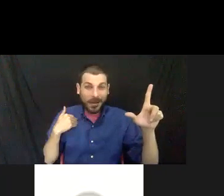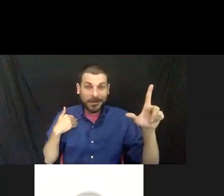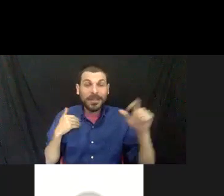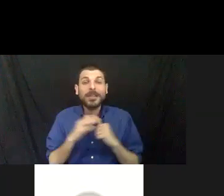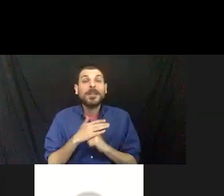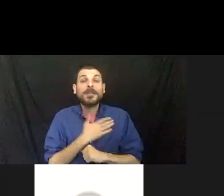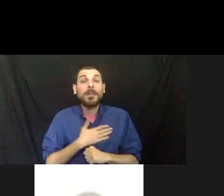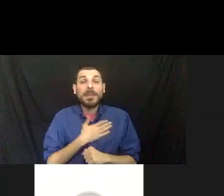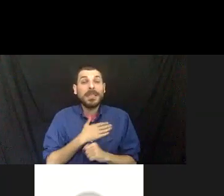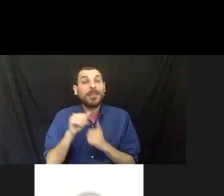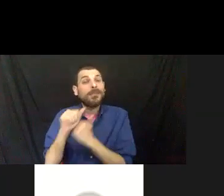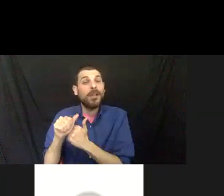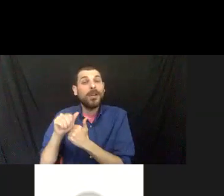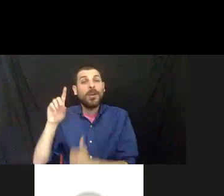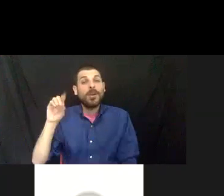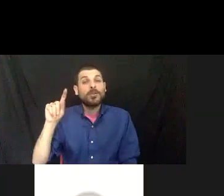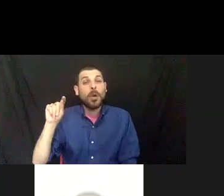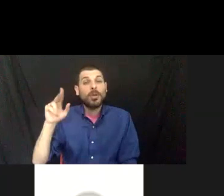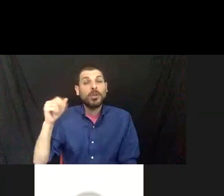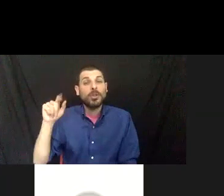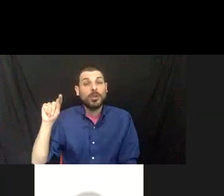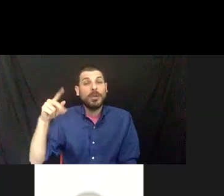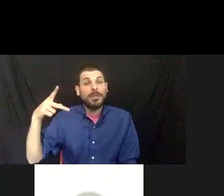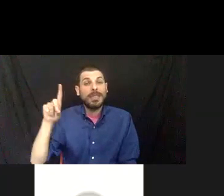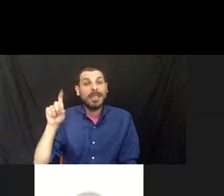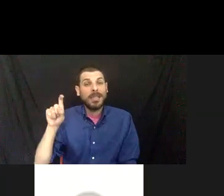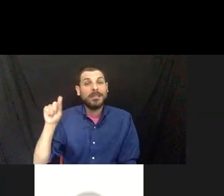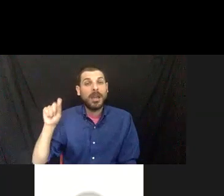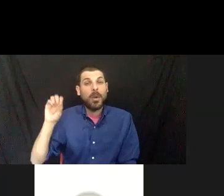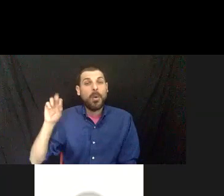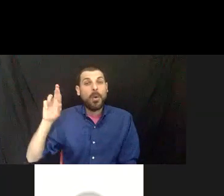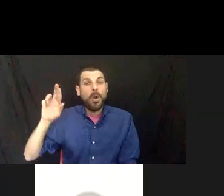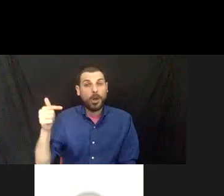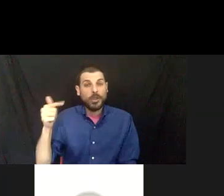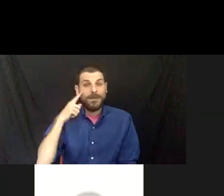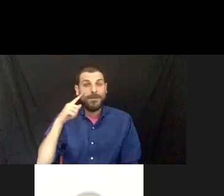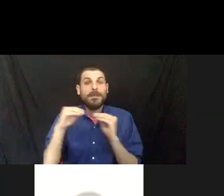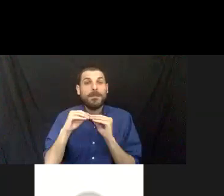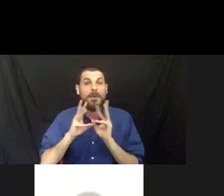at don'tshootpdx.org for more of these webinars we'll be having. And yeah, thank you everyone